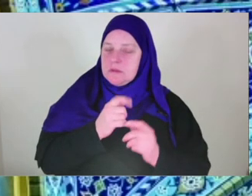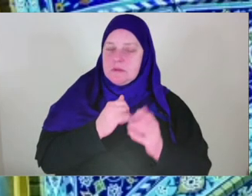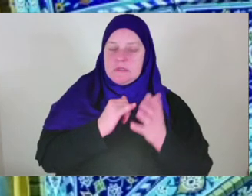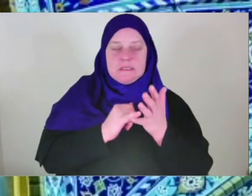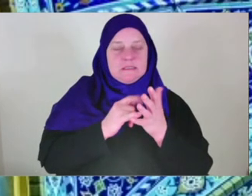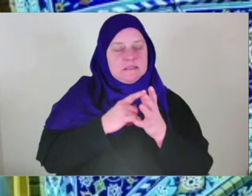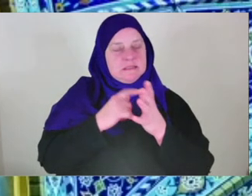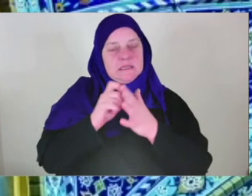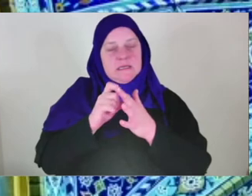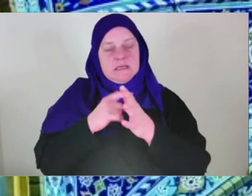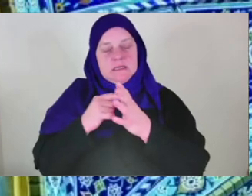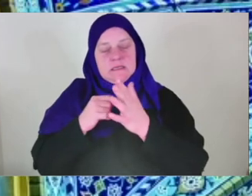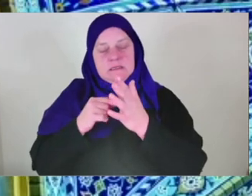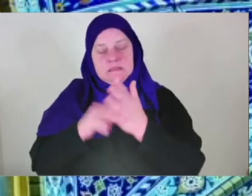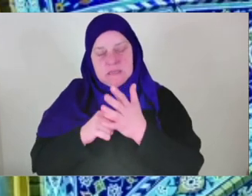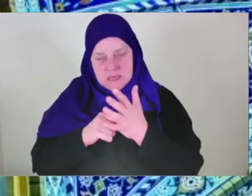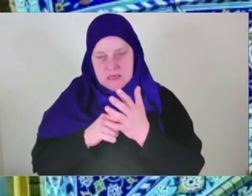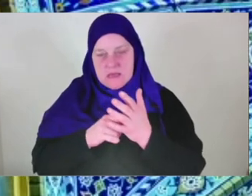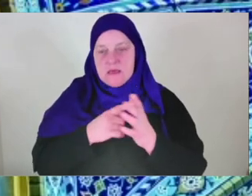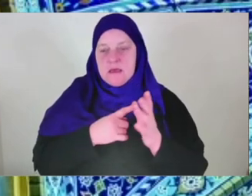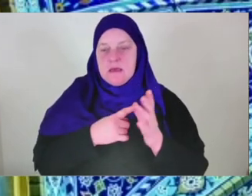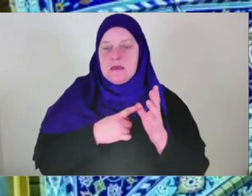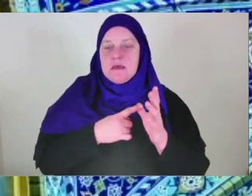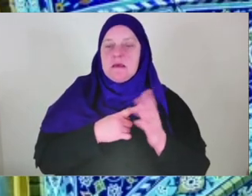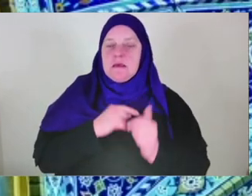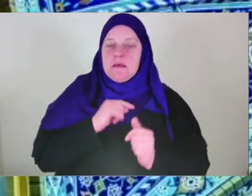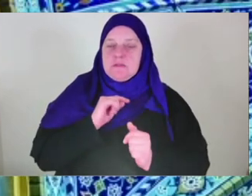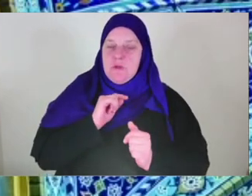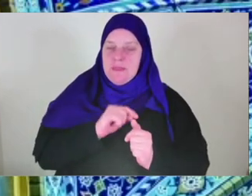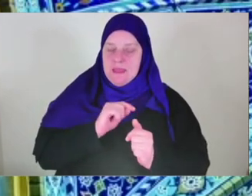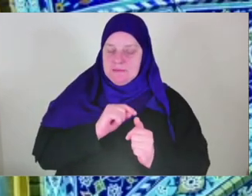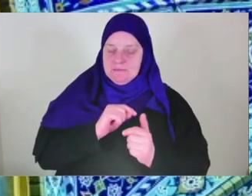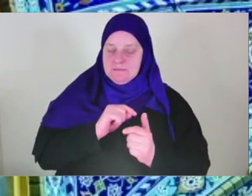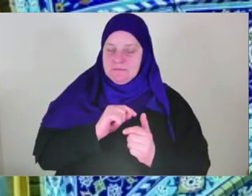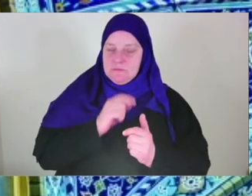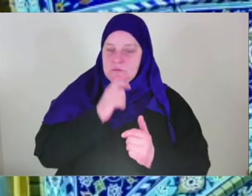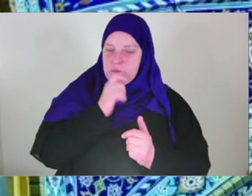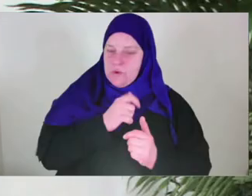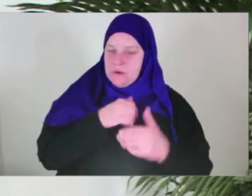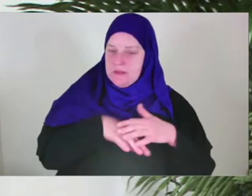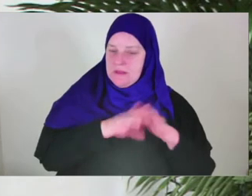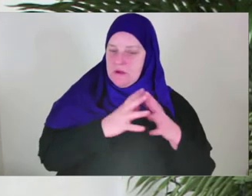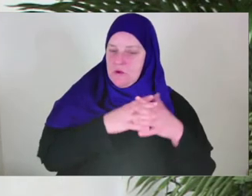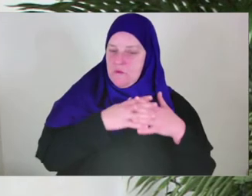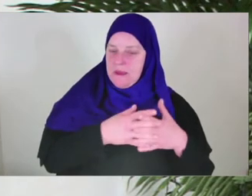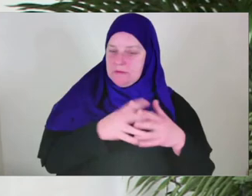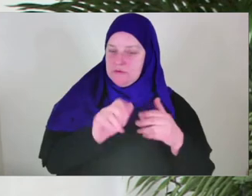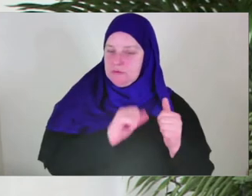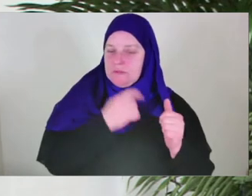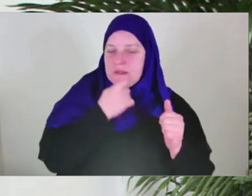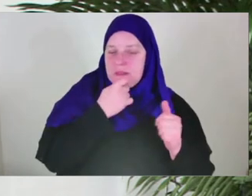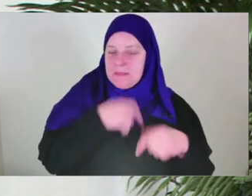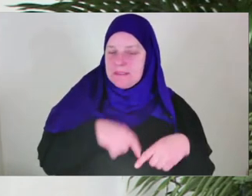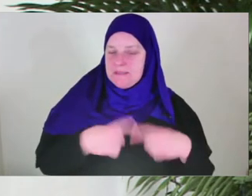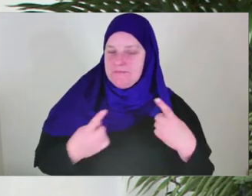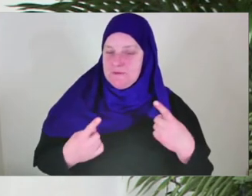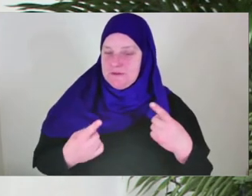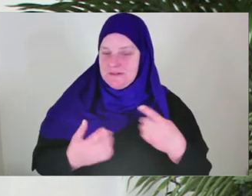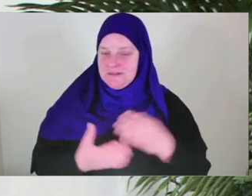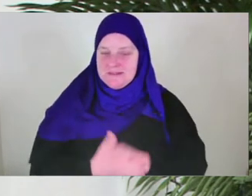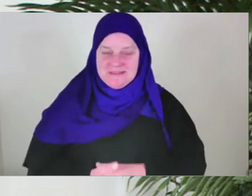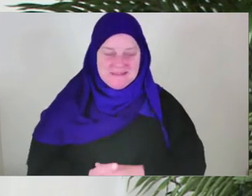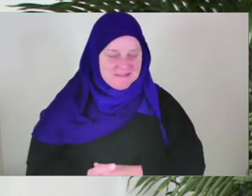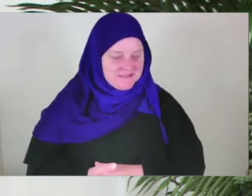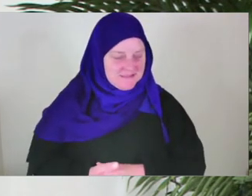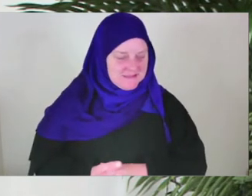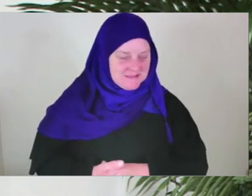we mean mustahab charity. I see. Okay, thank you, Sheikh. It's not,